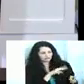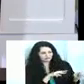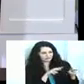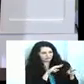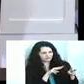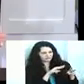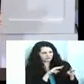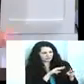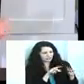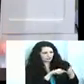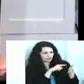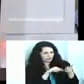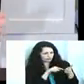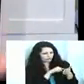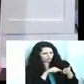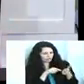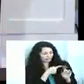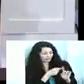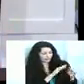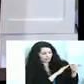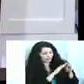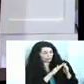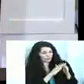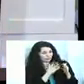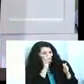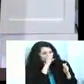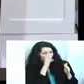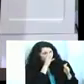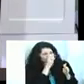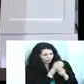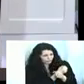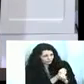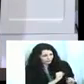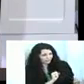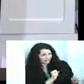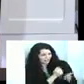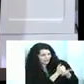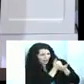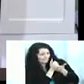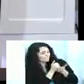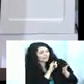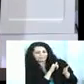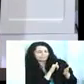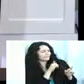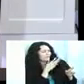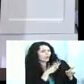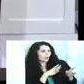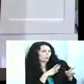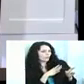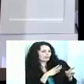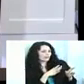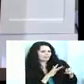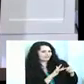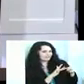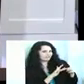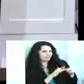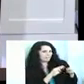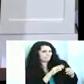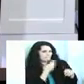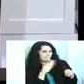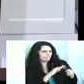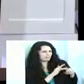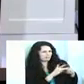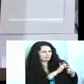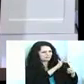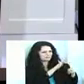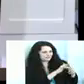very community in which she sought her refuge and her help. She was a woman of ill repute, even under the